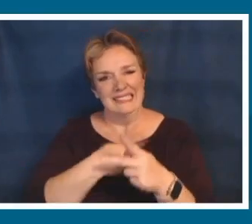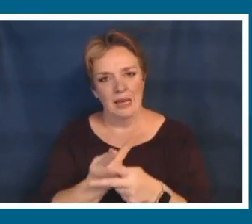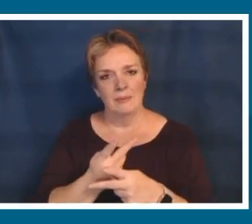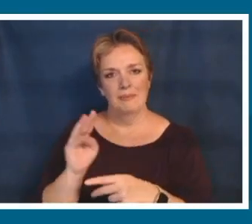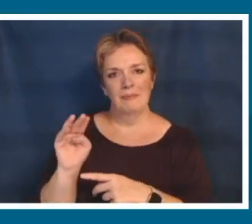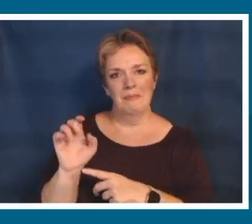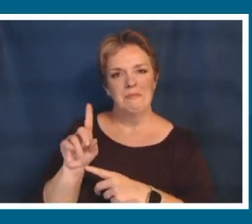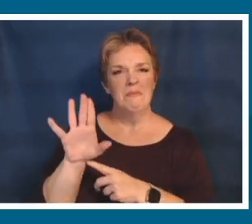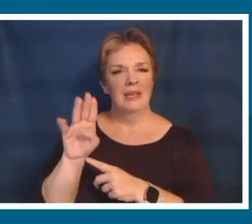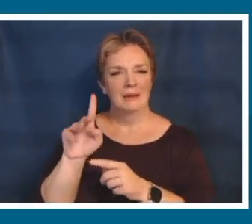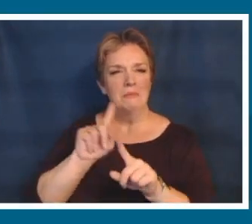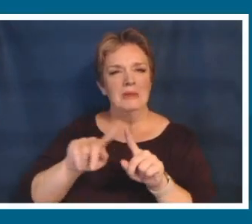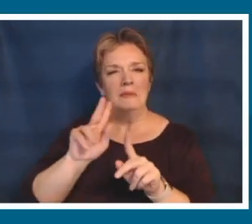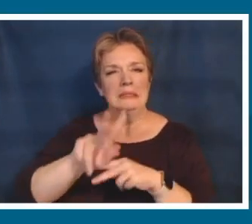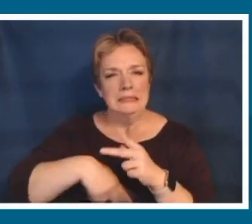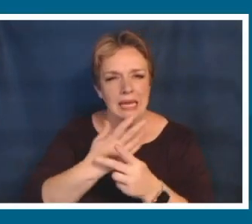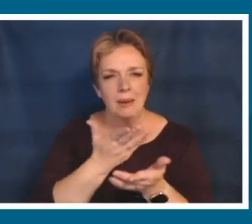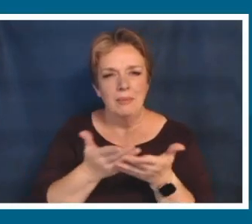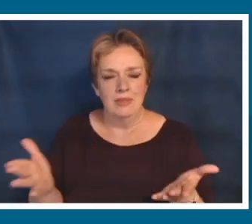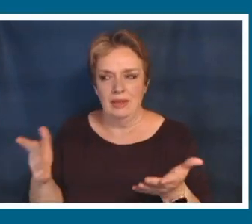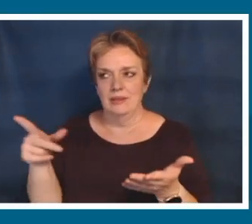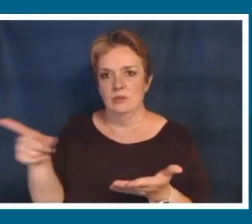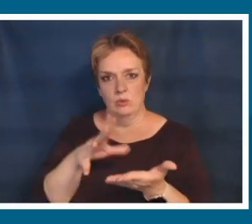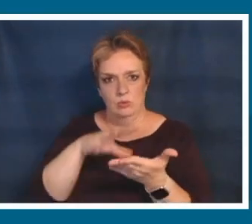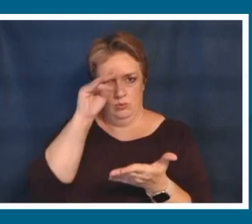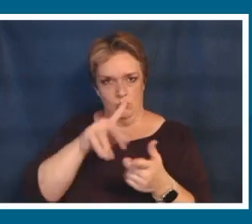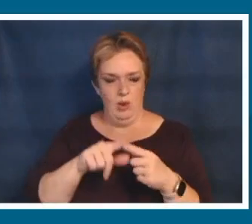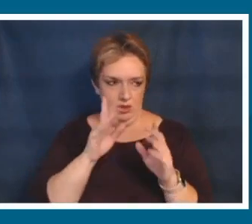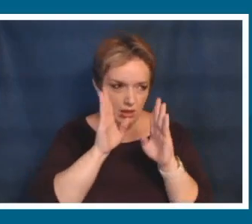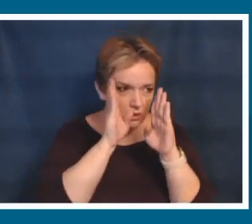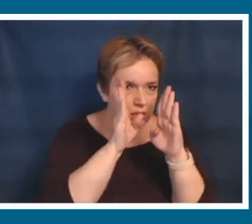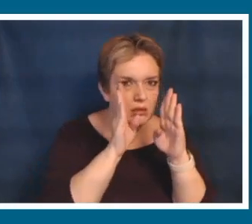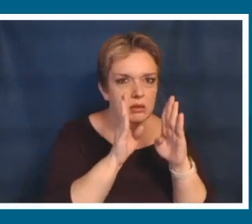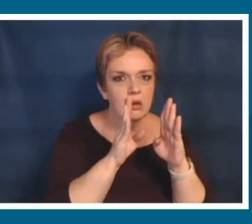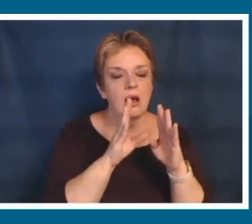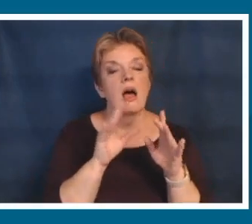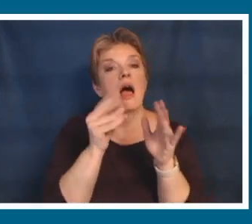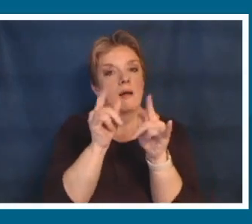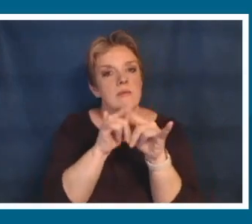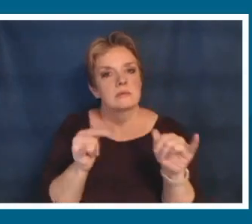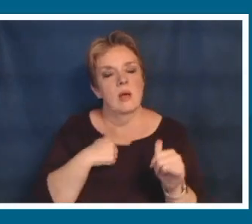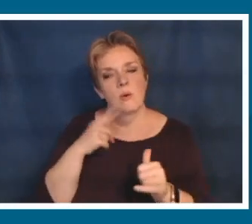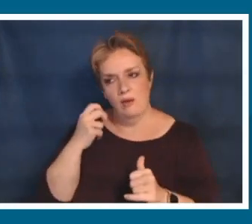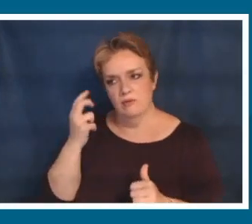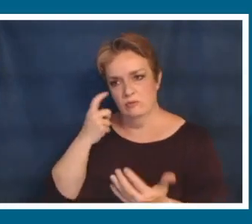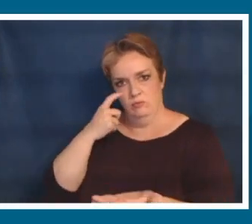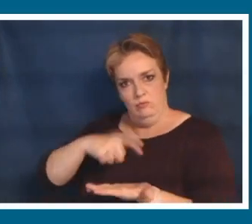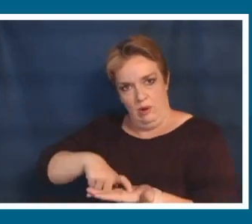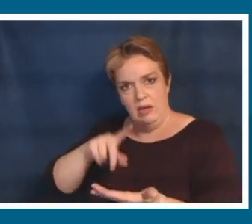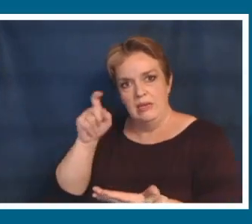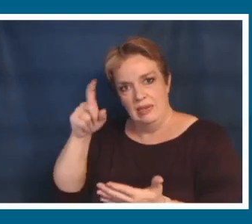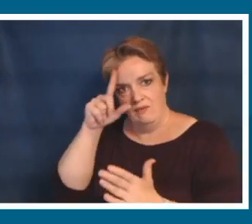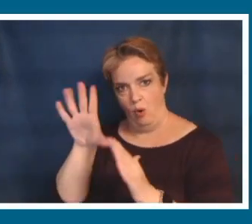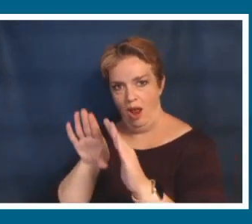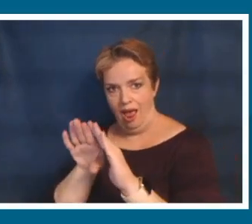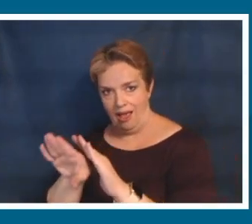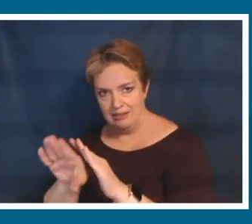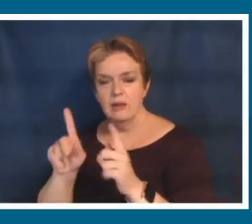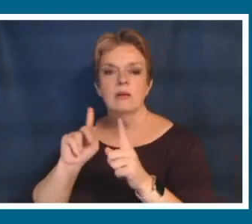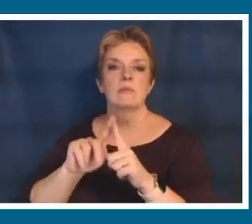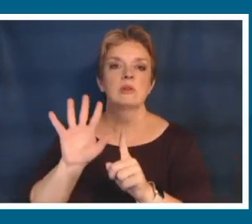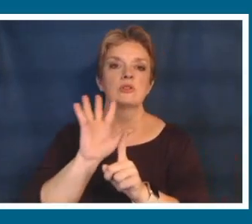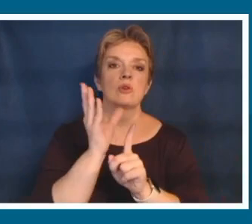learn from, with an attention to accessibility, as Allison talks about, and also the culturally relevant pedagogy